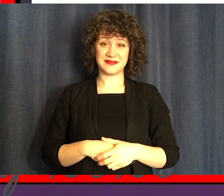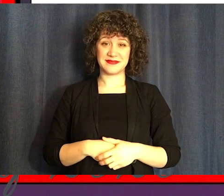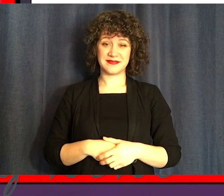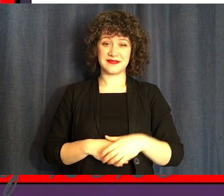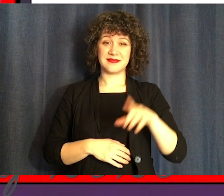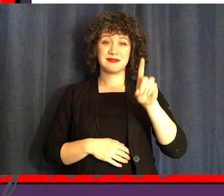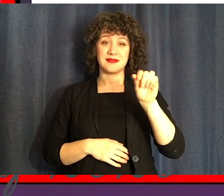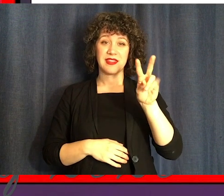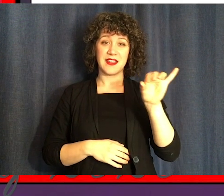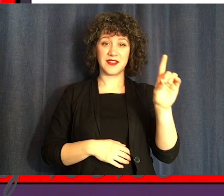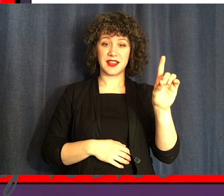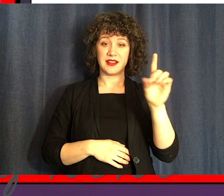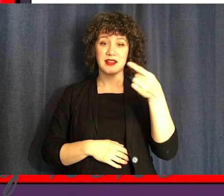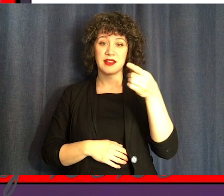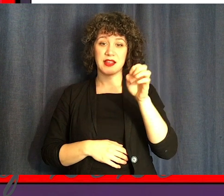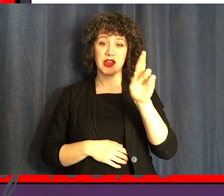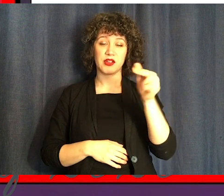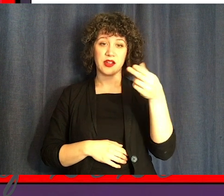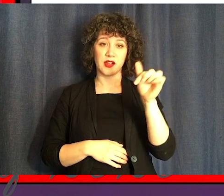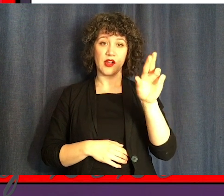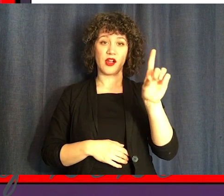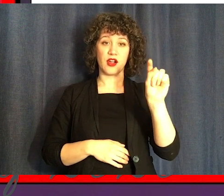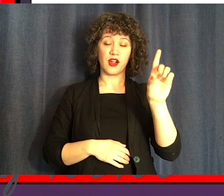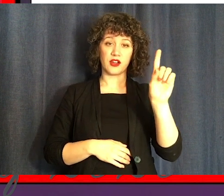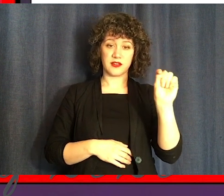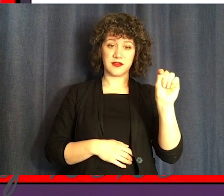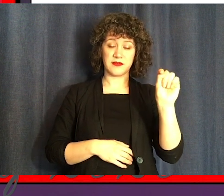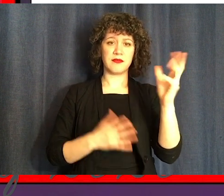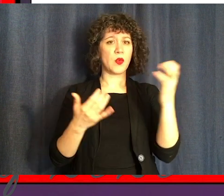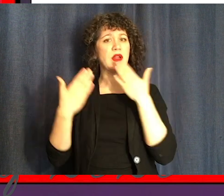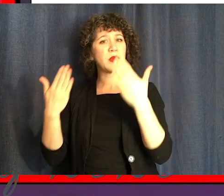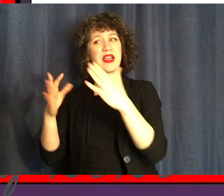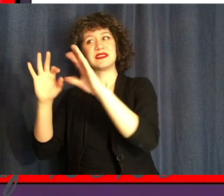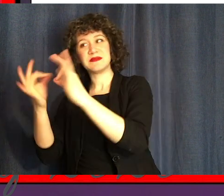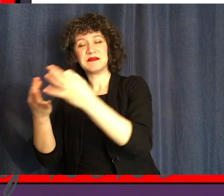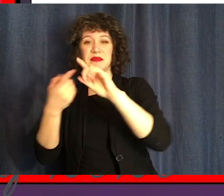David Gearhart. David would like to thank his family and friends.